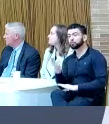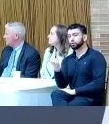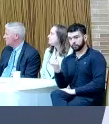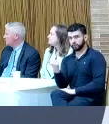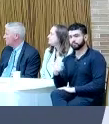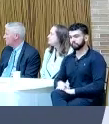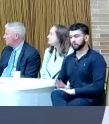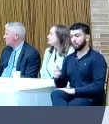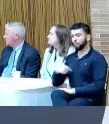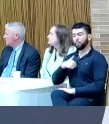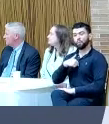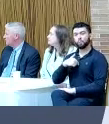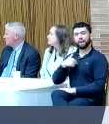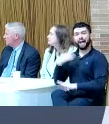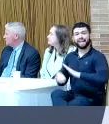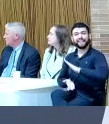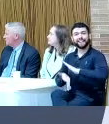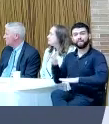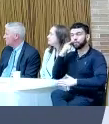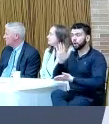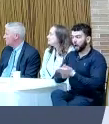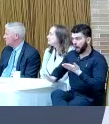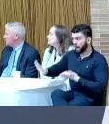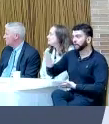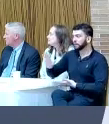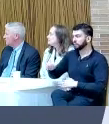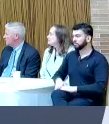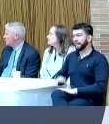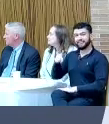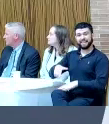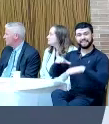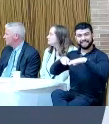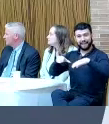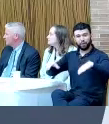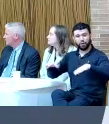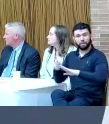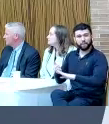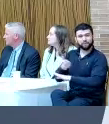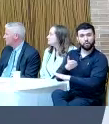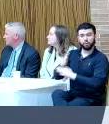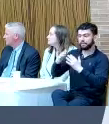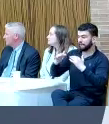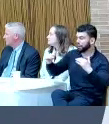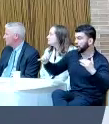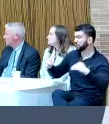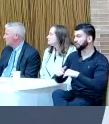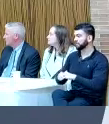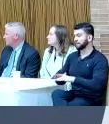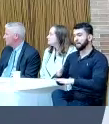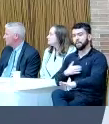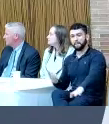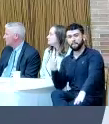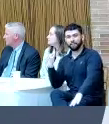time I left for college my diverse neighbor hood that my best friend was